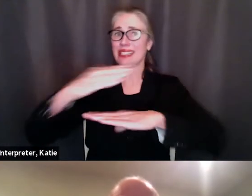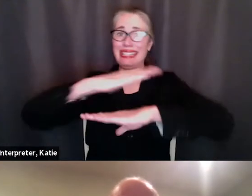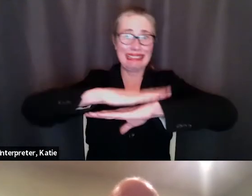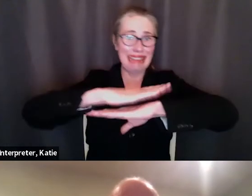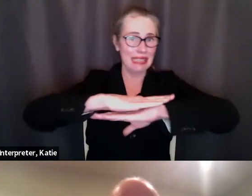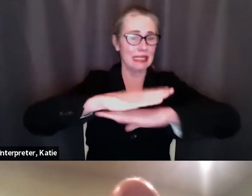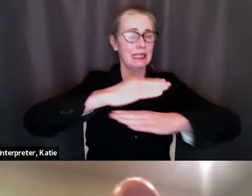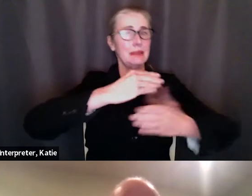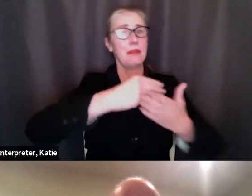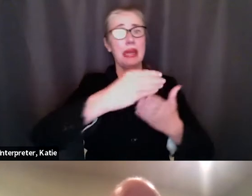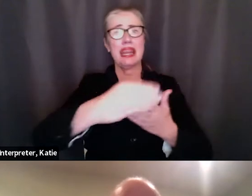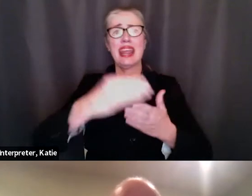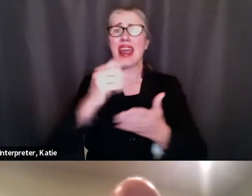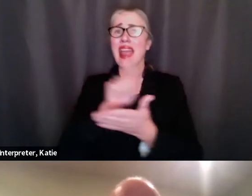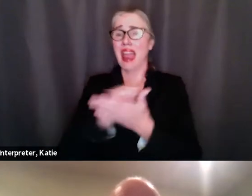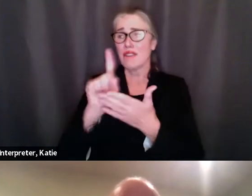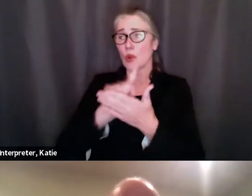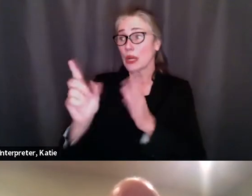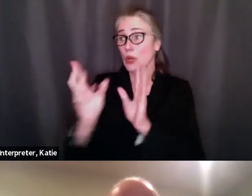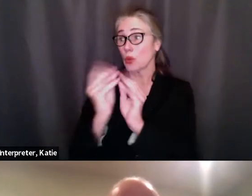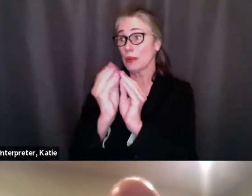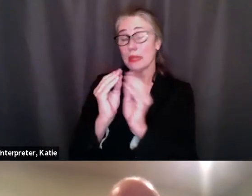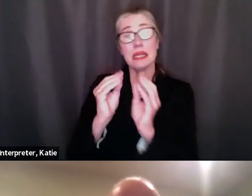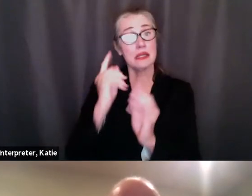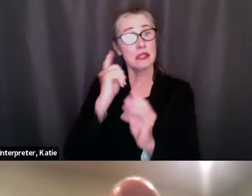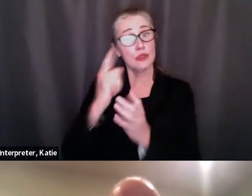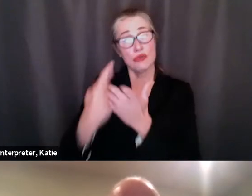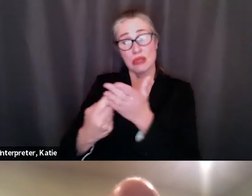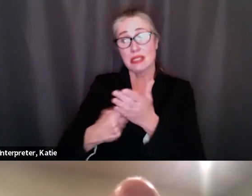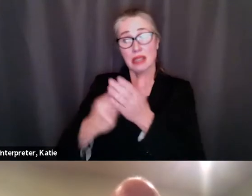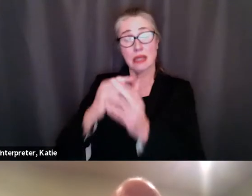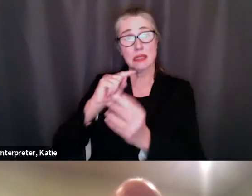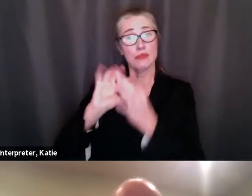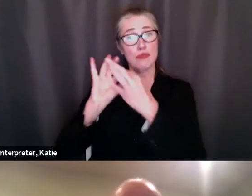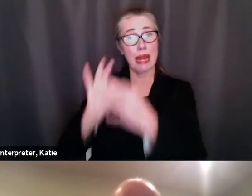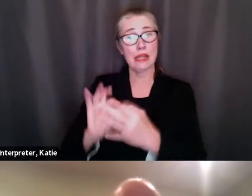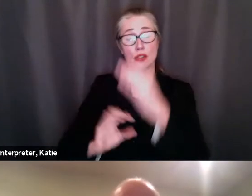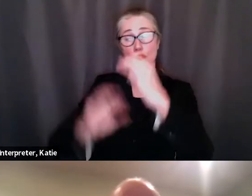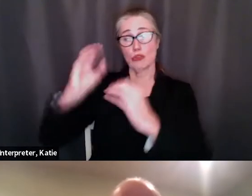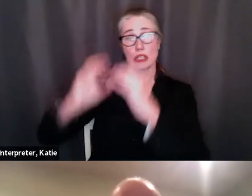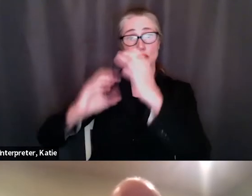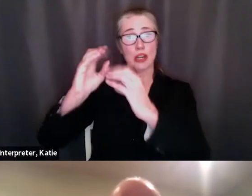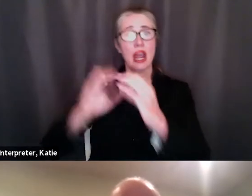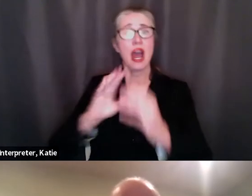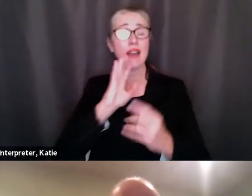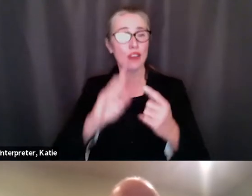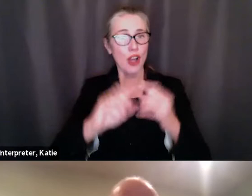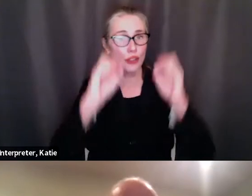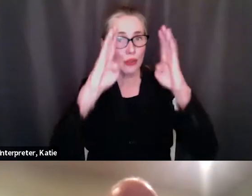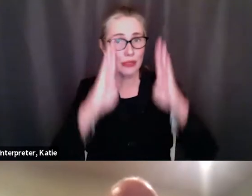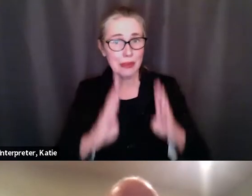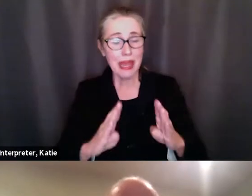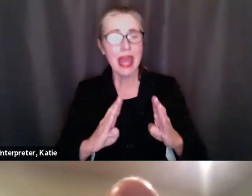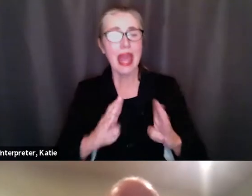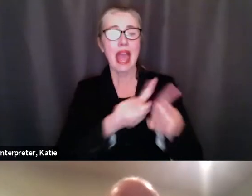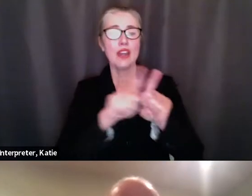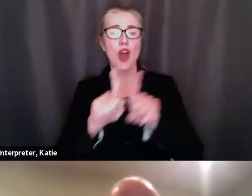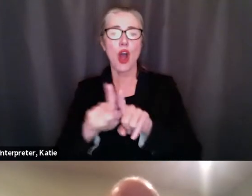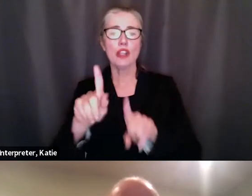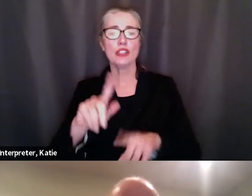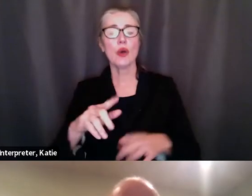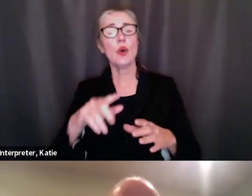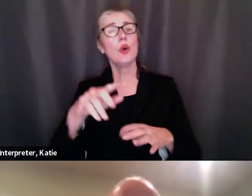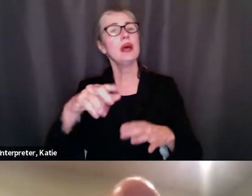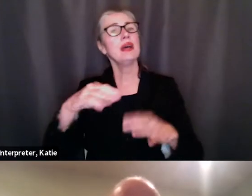are weekly construction meetings that i'm invited to and can attend i've spoken to teachers and grade level teams that likely will be